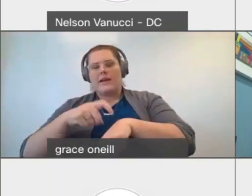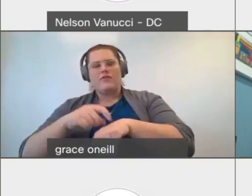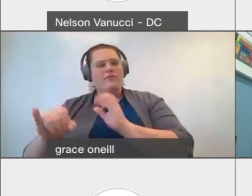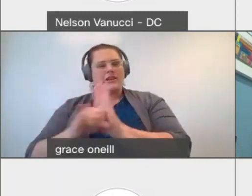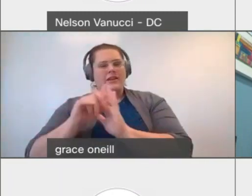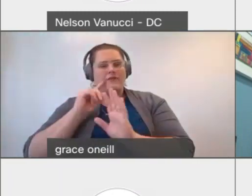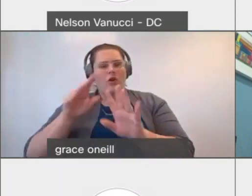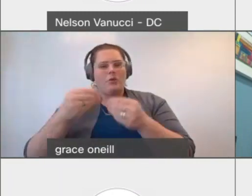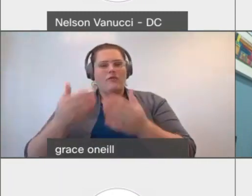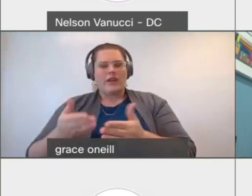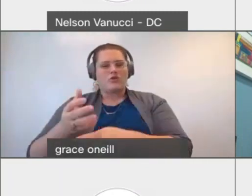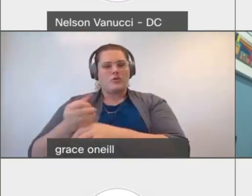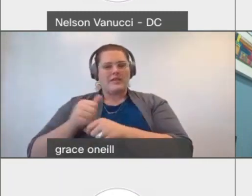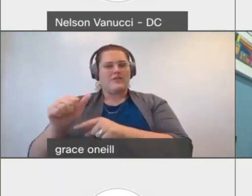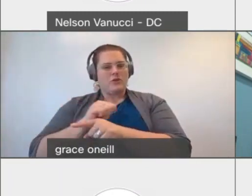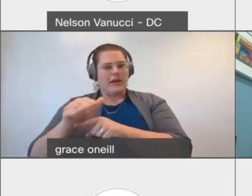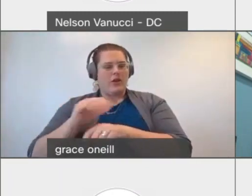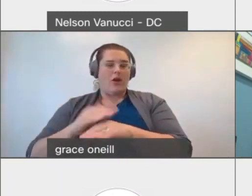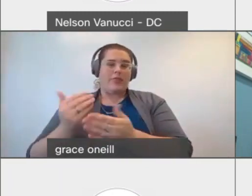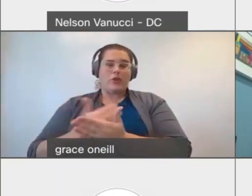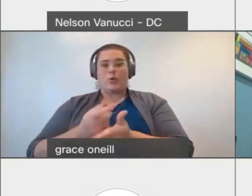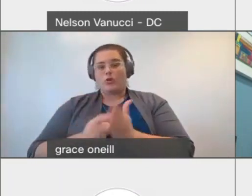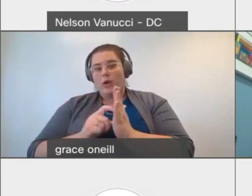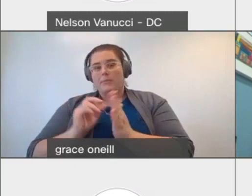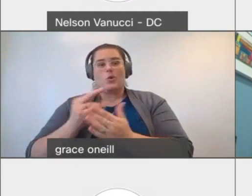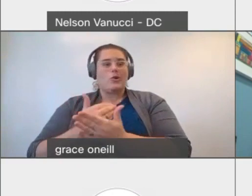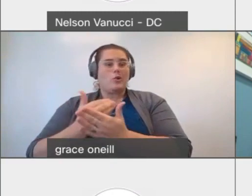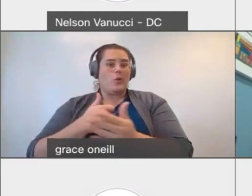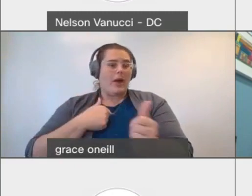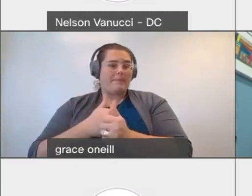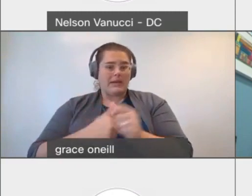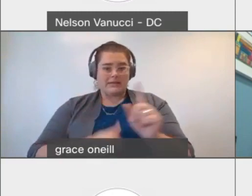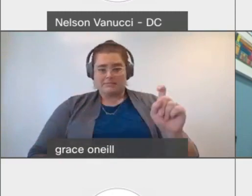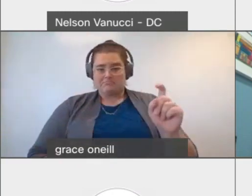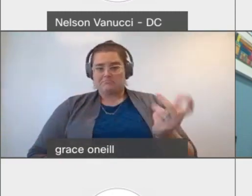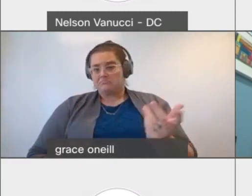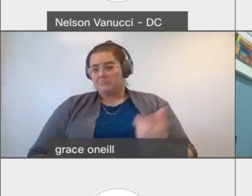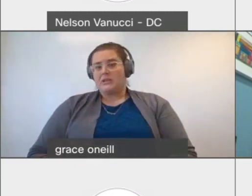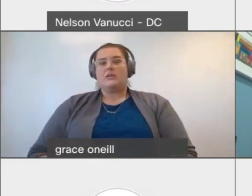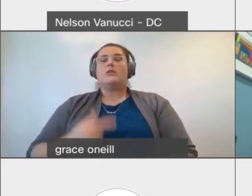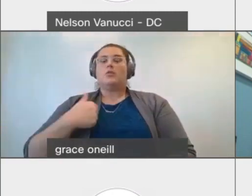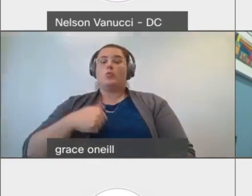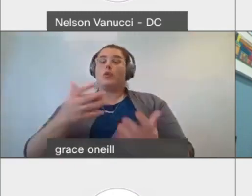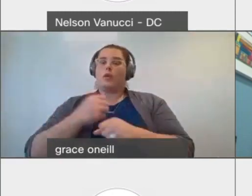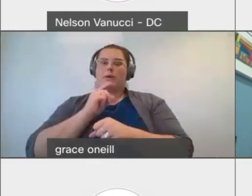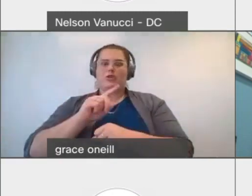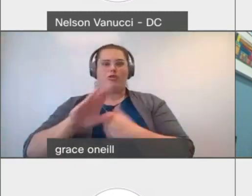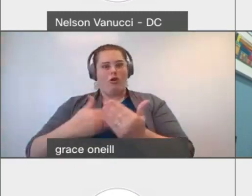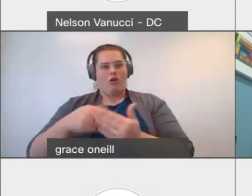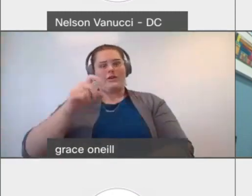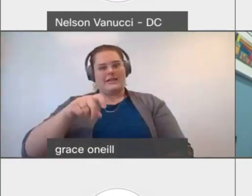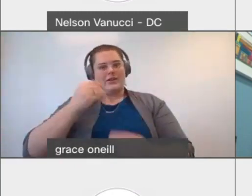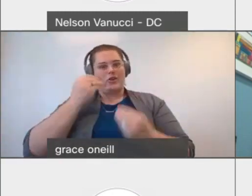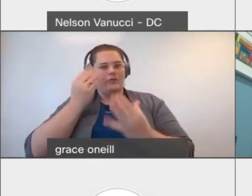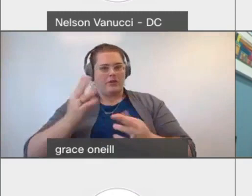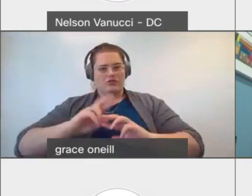providers receiving training on new updates and requirements? We want to ensure that all necessary information to have a seamless transition